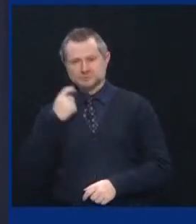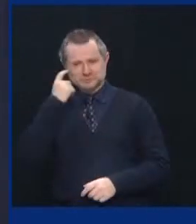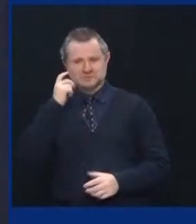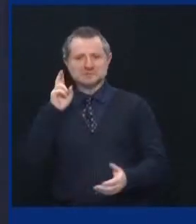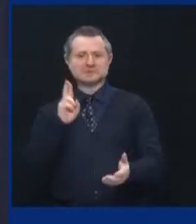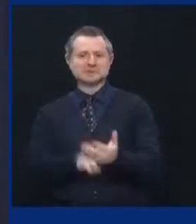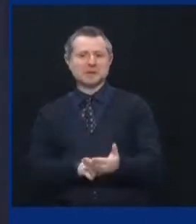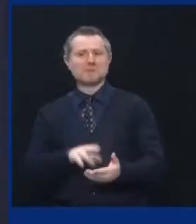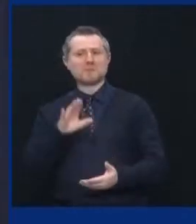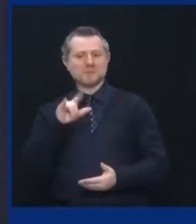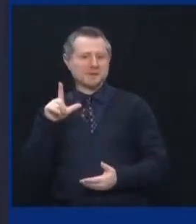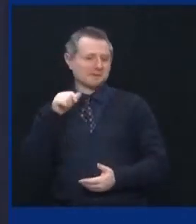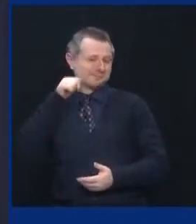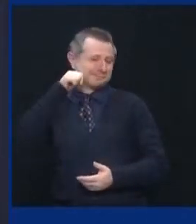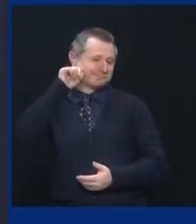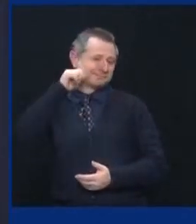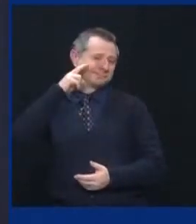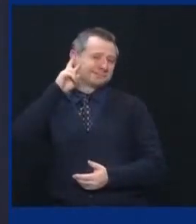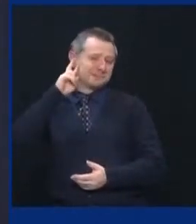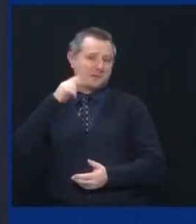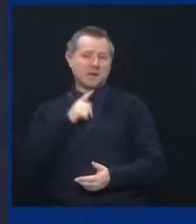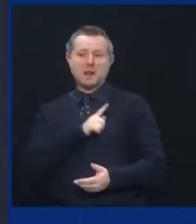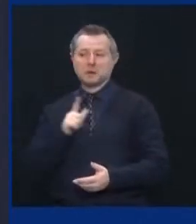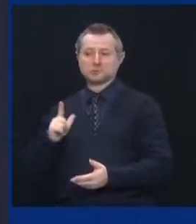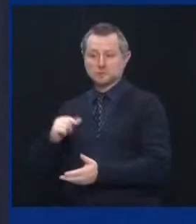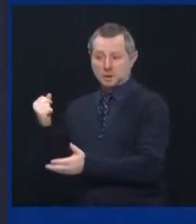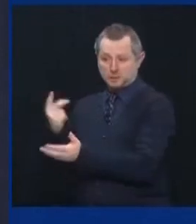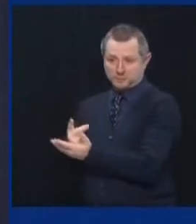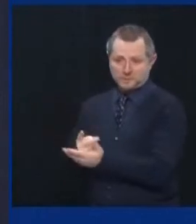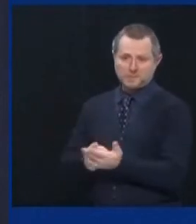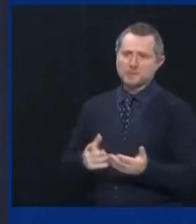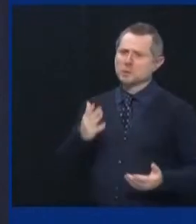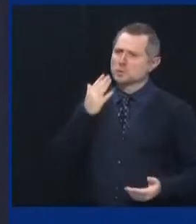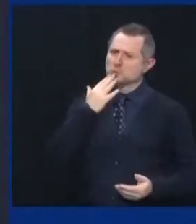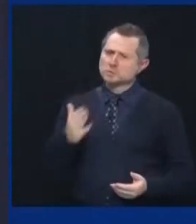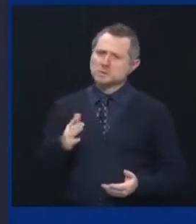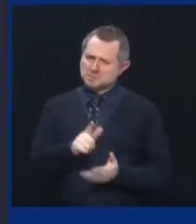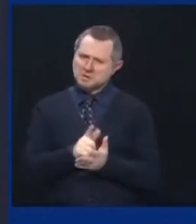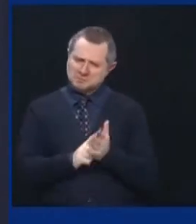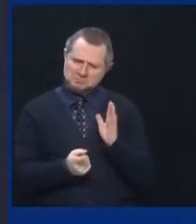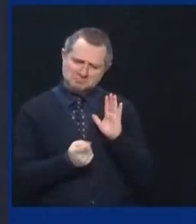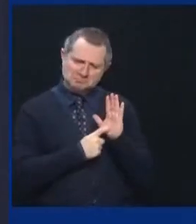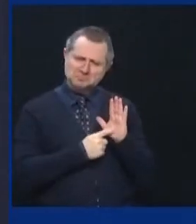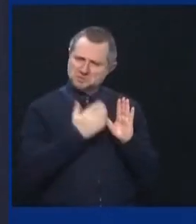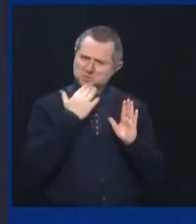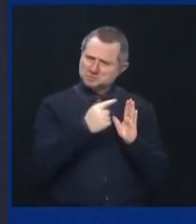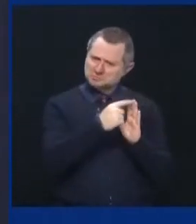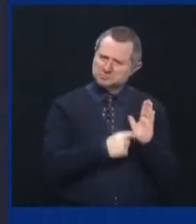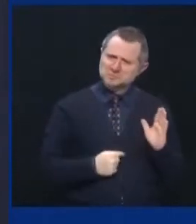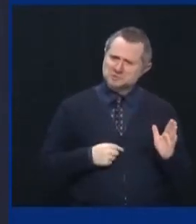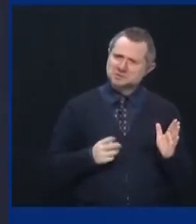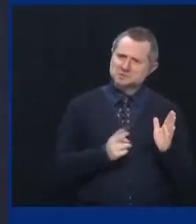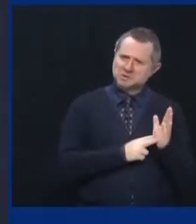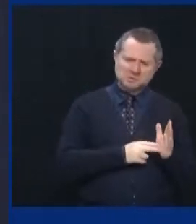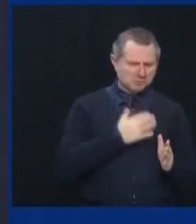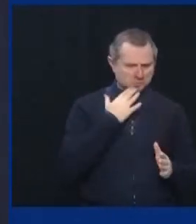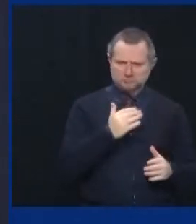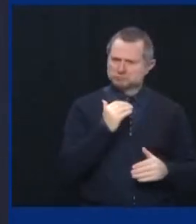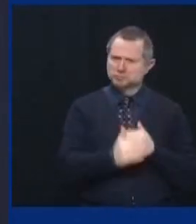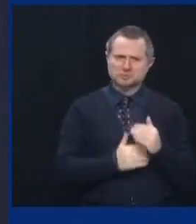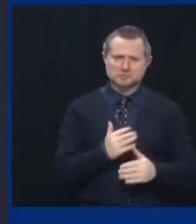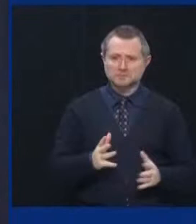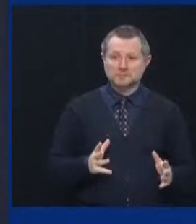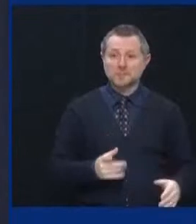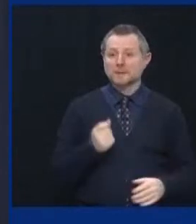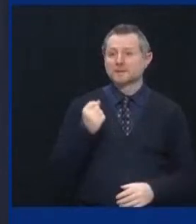the other day. The legislature passed it. It's a good bill. It's a strong bill. It's a step in the right direction. But it doesn't